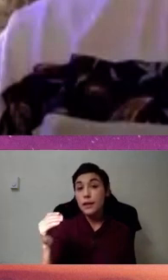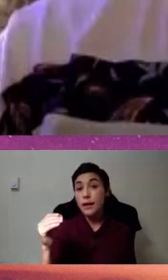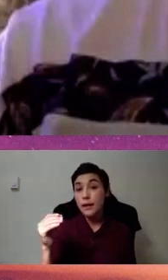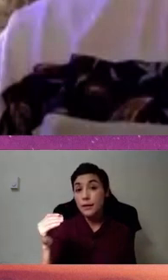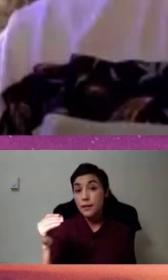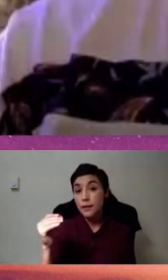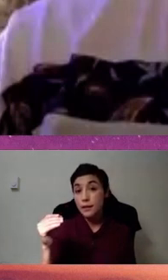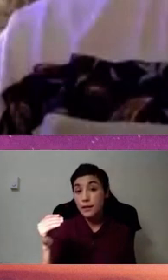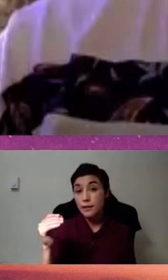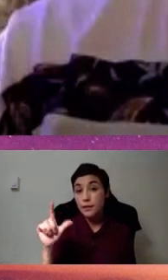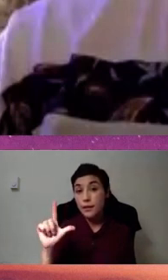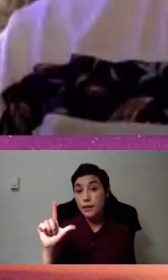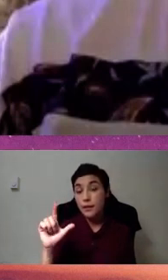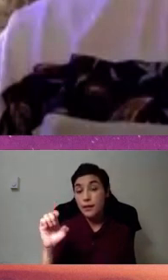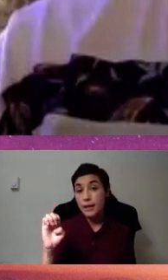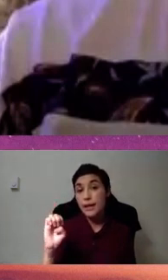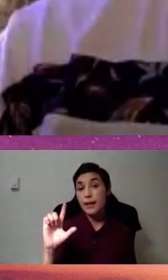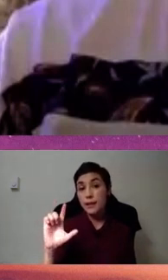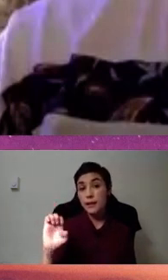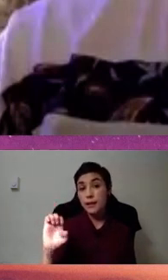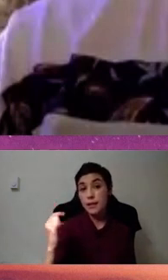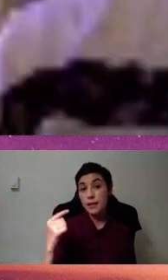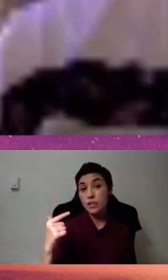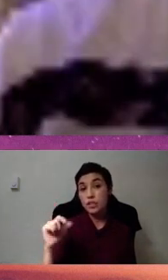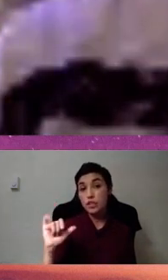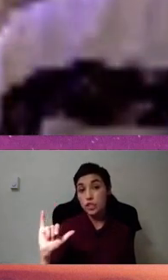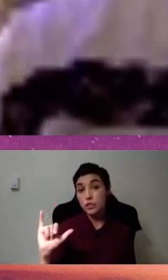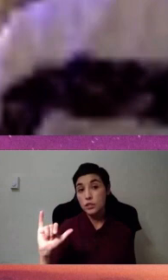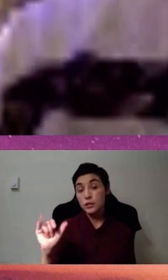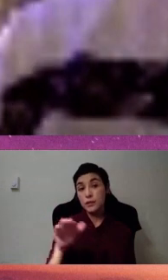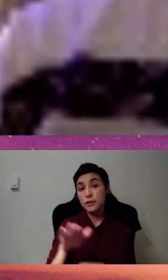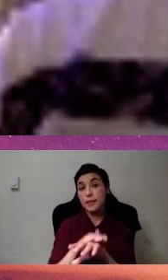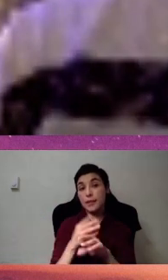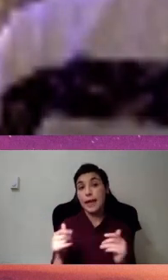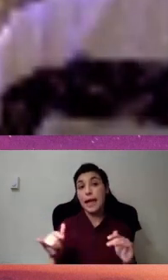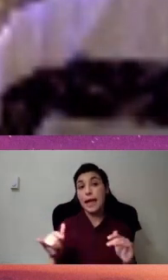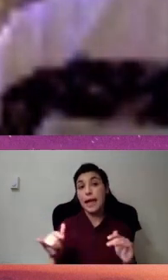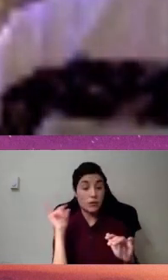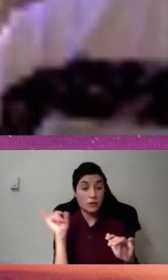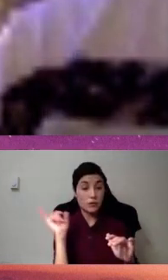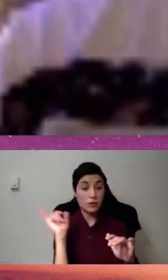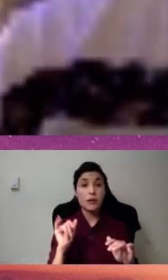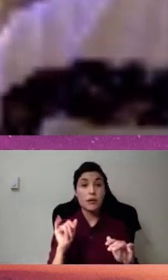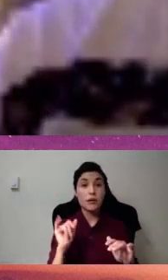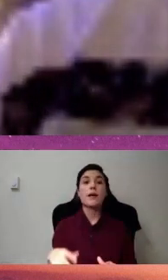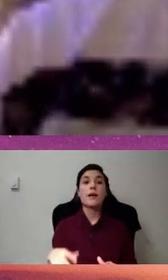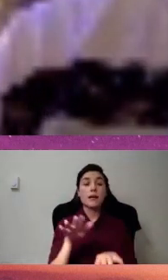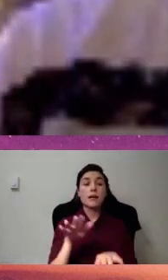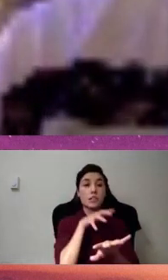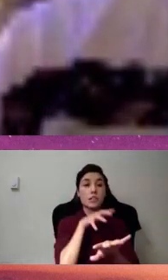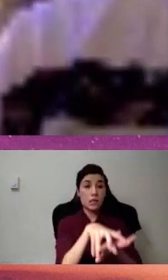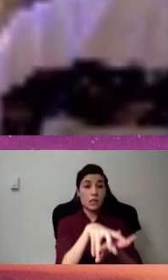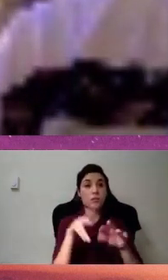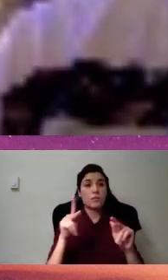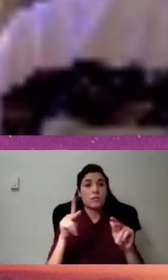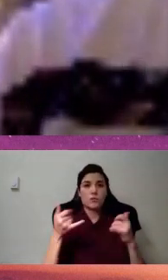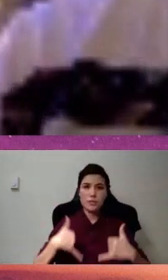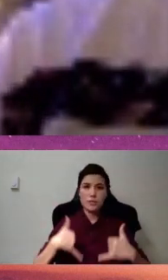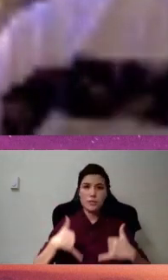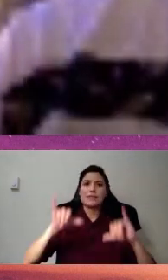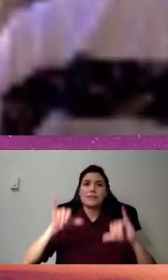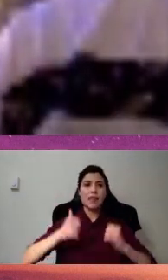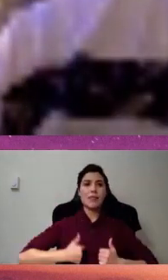And its indigenous peoples are still here today in reservations and outside of reservations even more